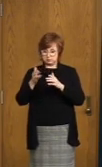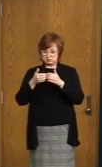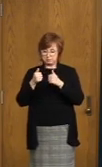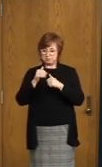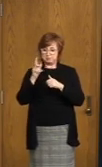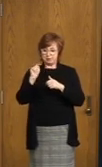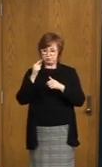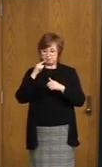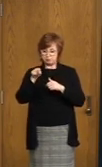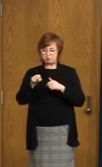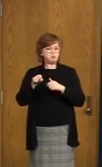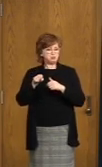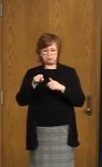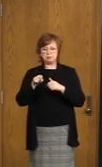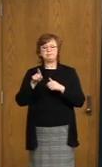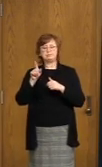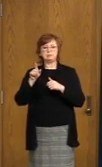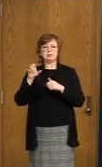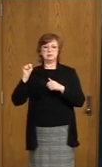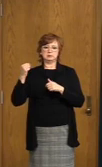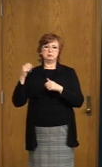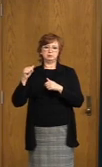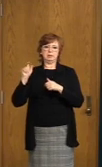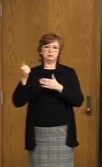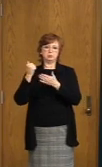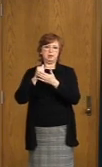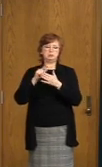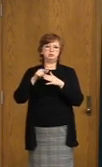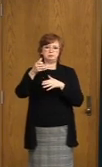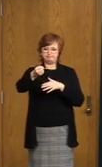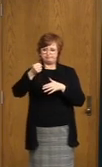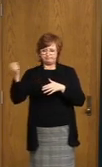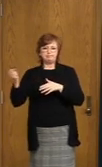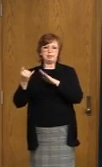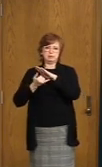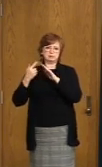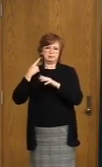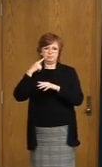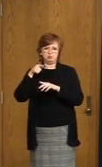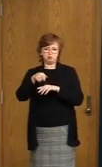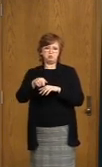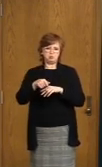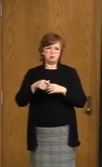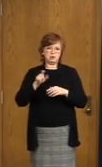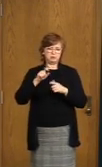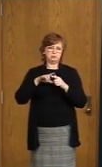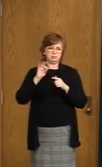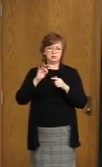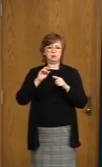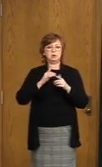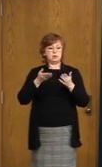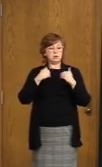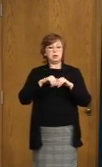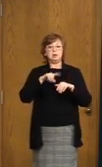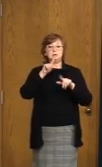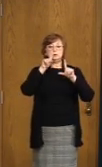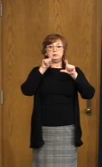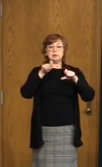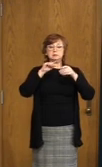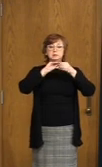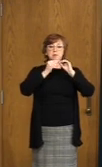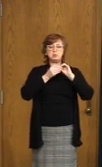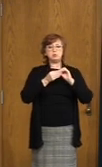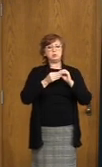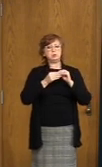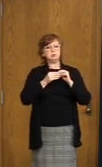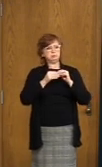to isolate safely outside the home. Testing rates remain great throughout. They're all green, a bit of a dip. And that's the other